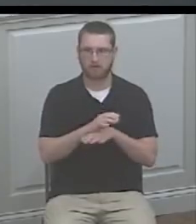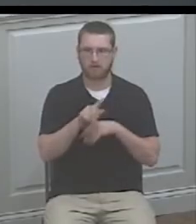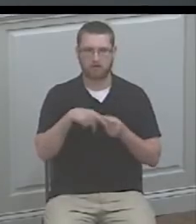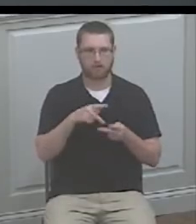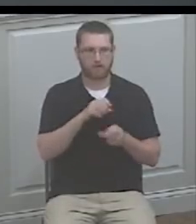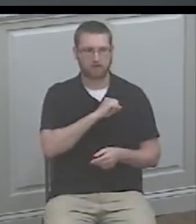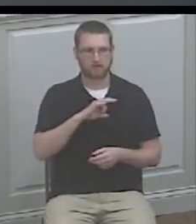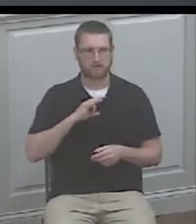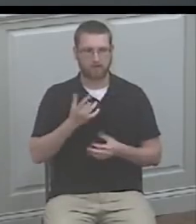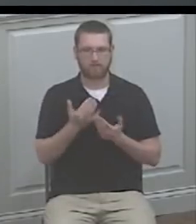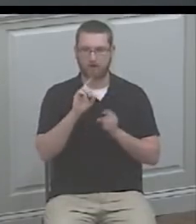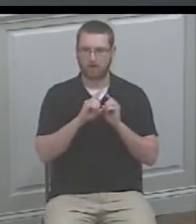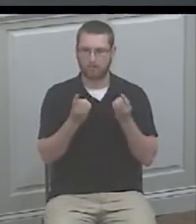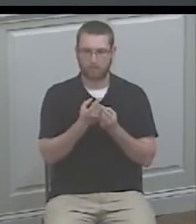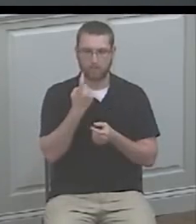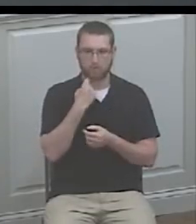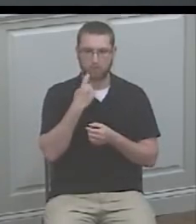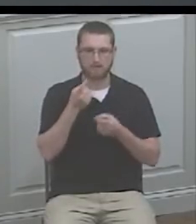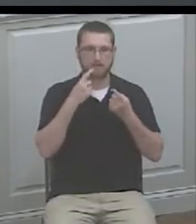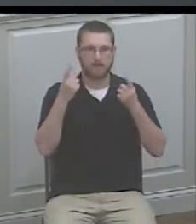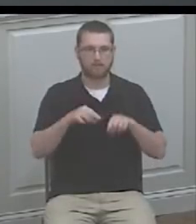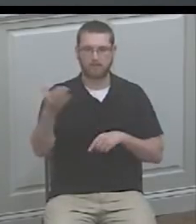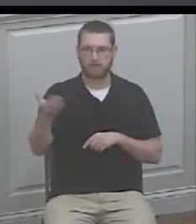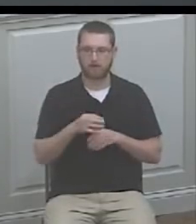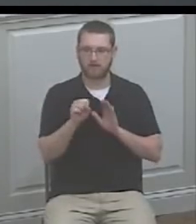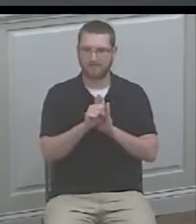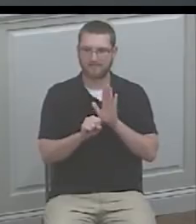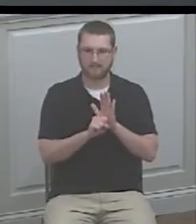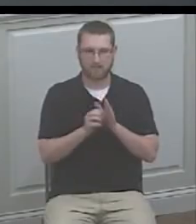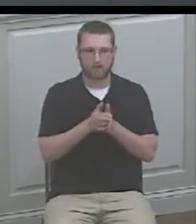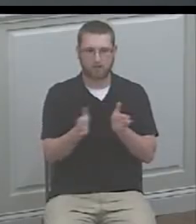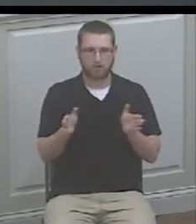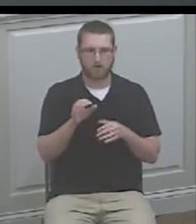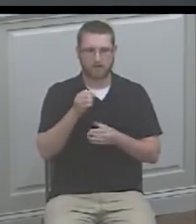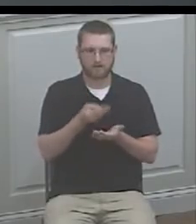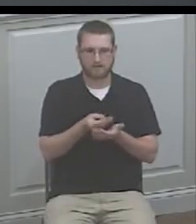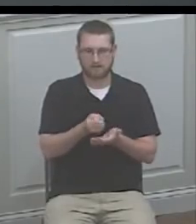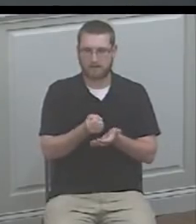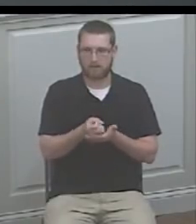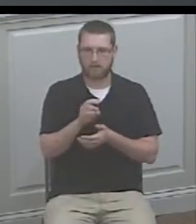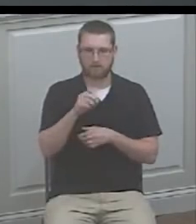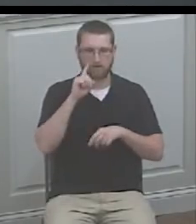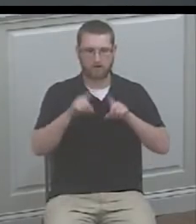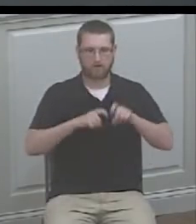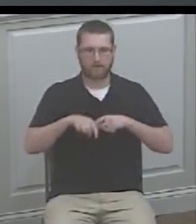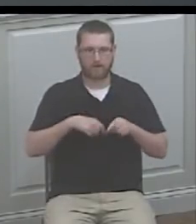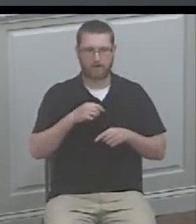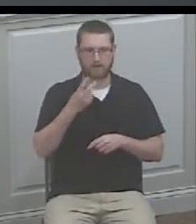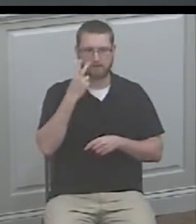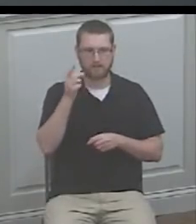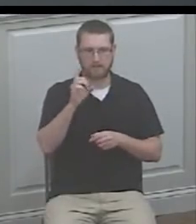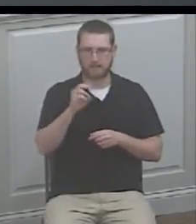the fire department in regards to the recent events that has brought a statewide salary survey into the discussion and has spotlighted just how far Danville has